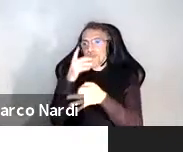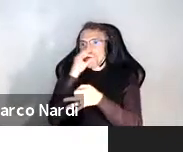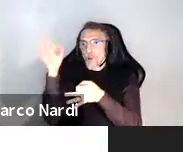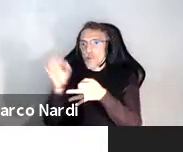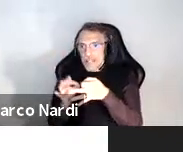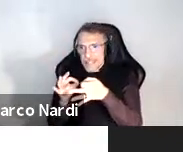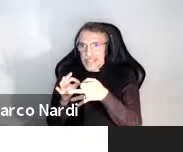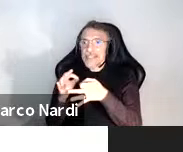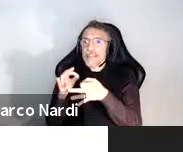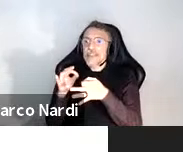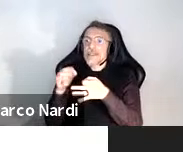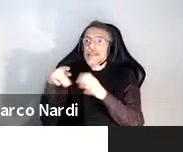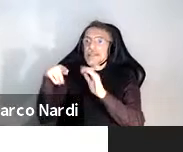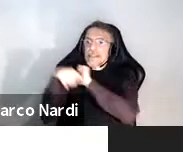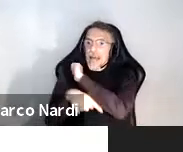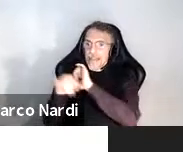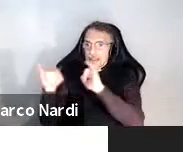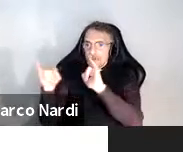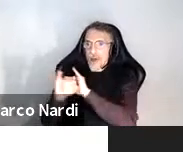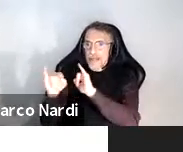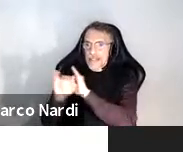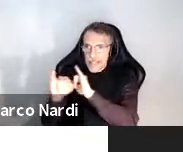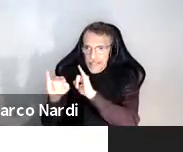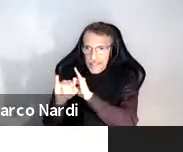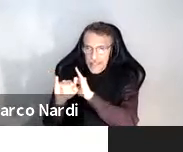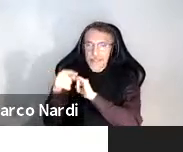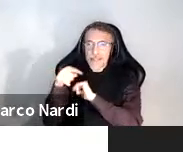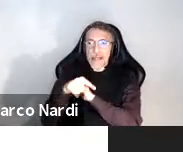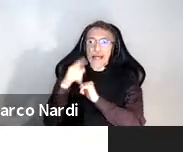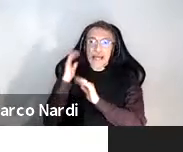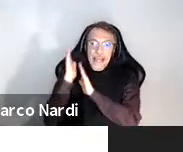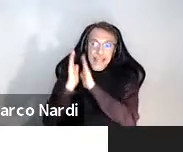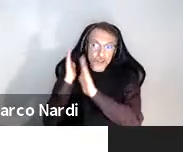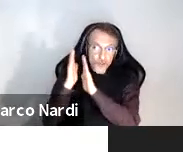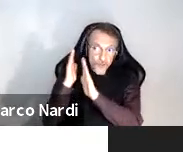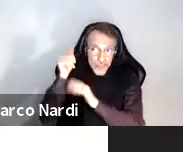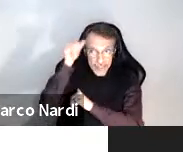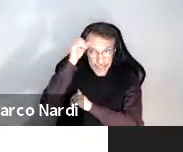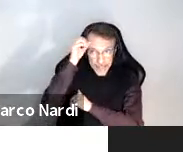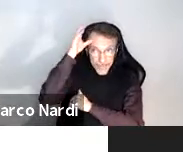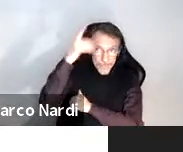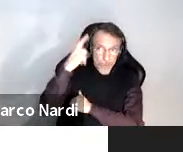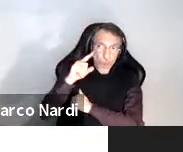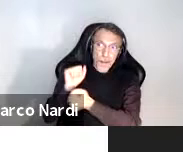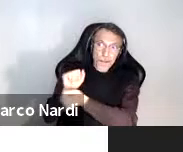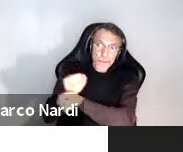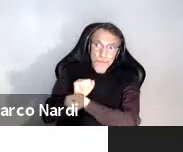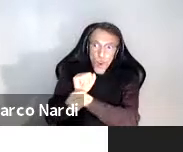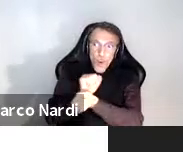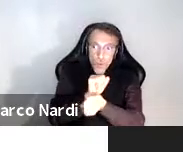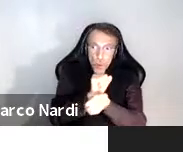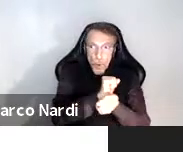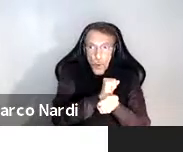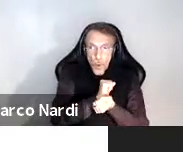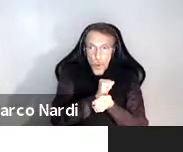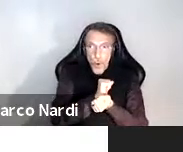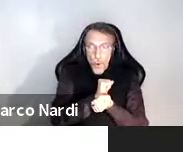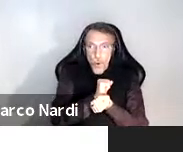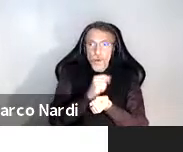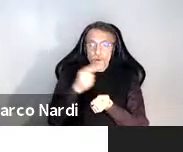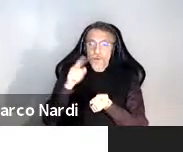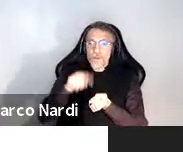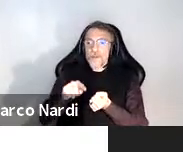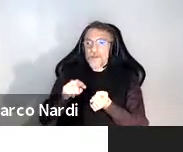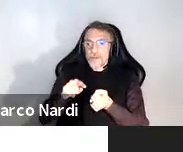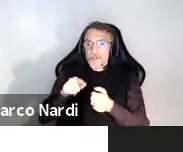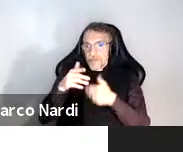debt crisis. And also, history also told us that when we borrow funds and we are diverted towards purposes for